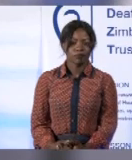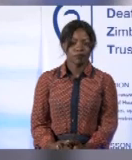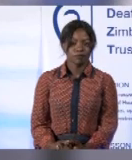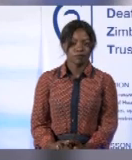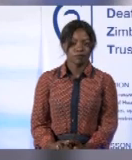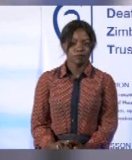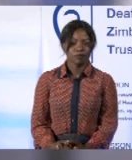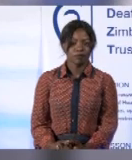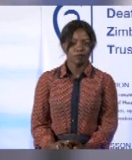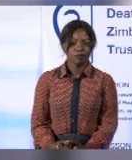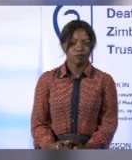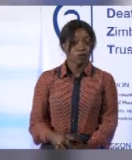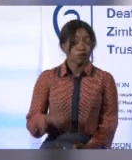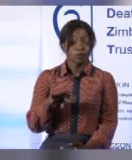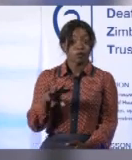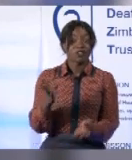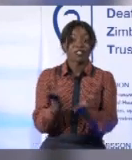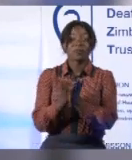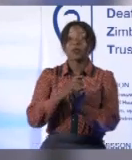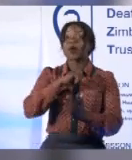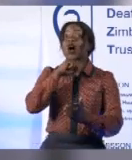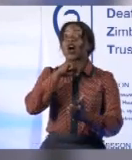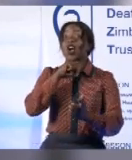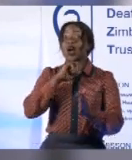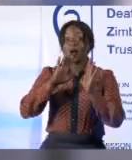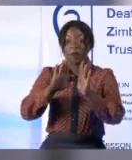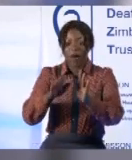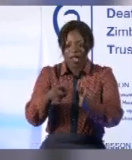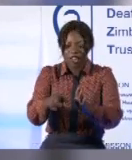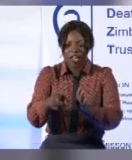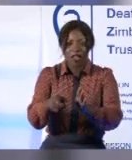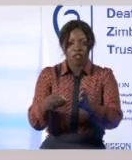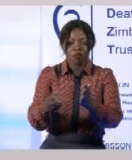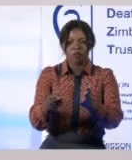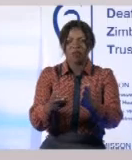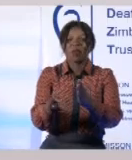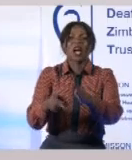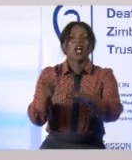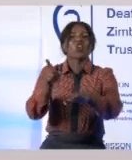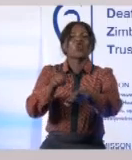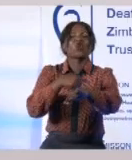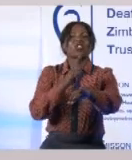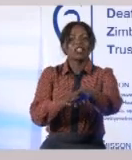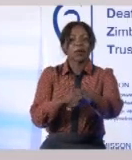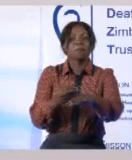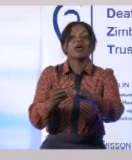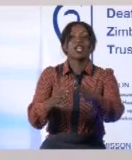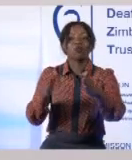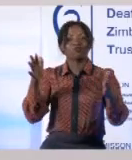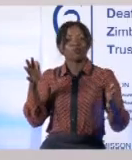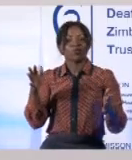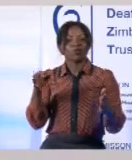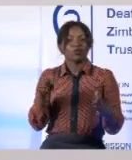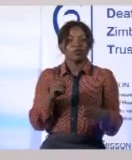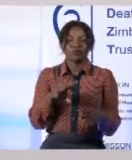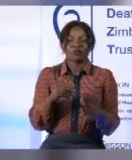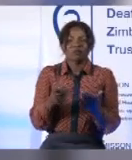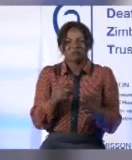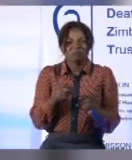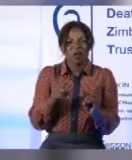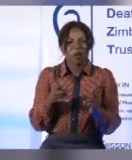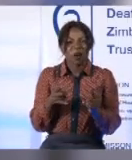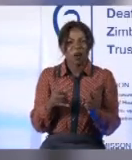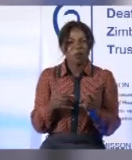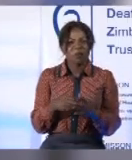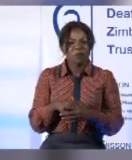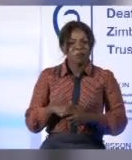Say that again. Says you're going to a parking. So time make up for you have to eat some more. So how do you classify the times? Zero to what? For